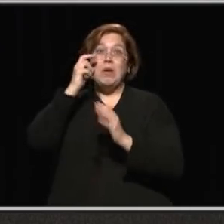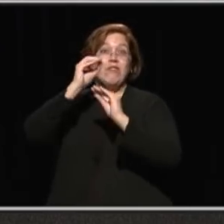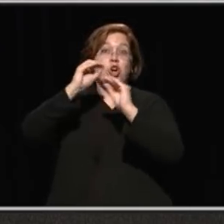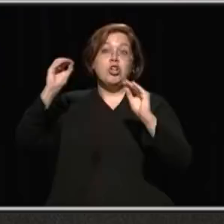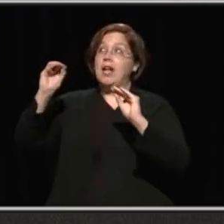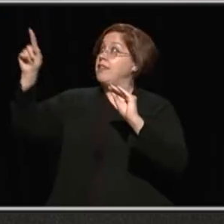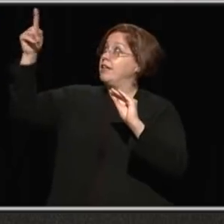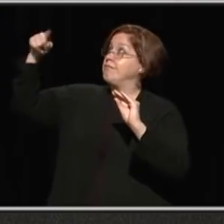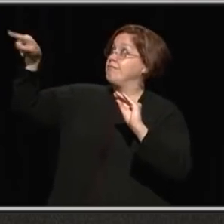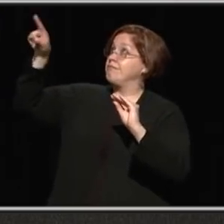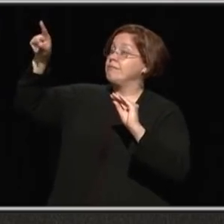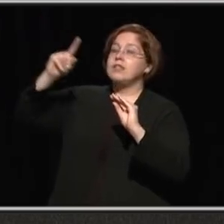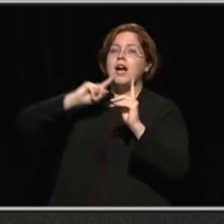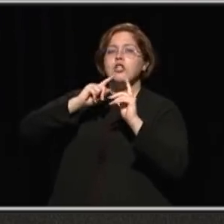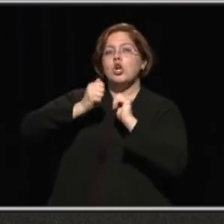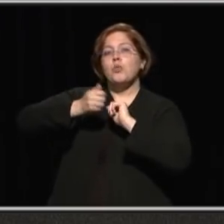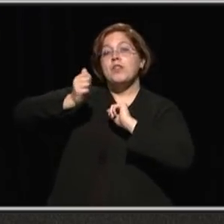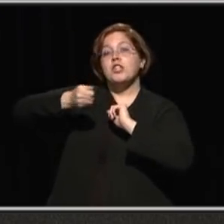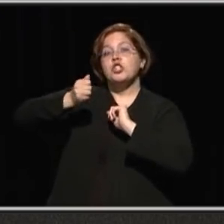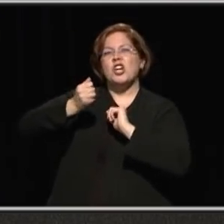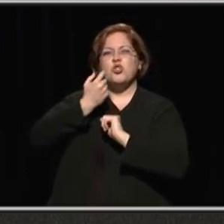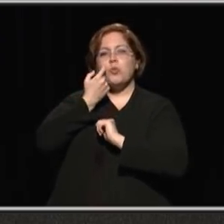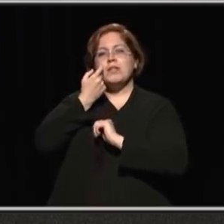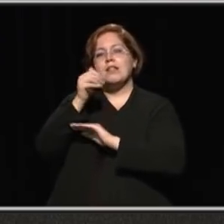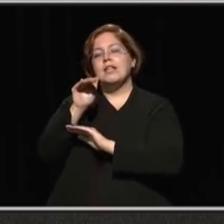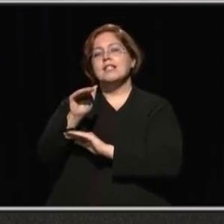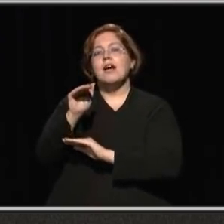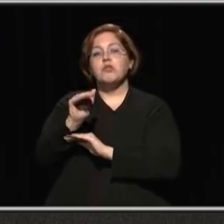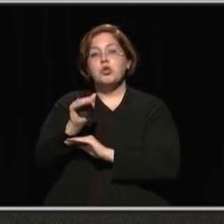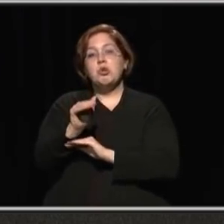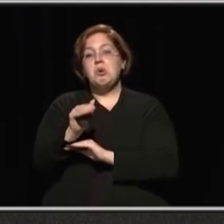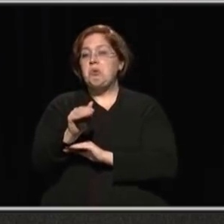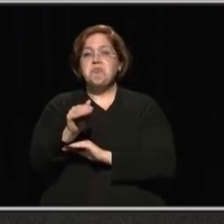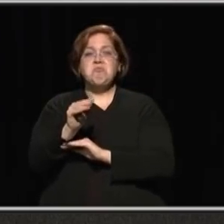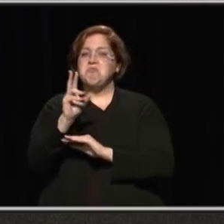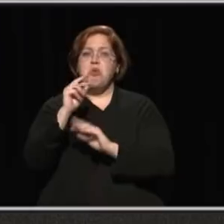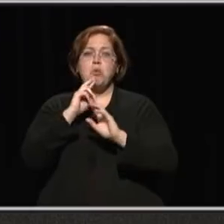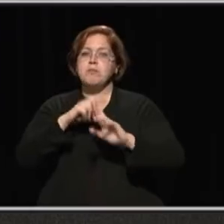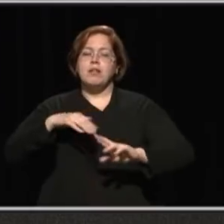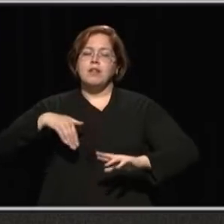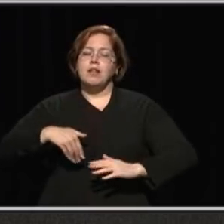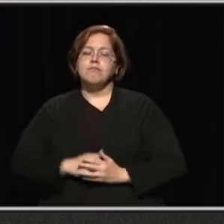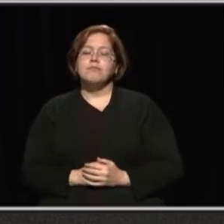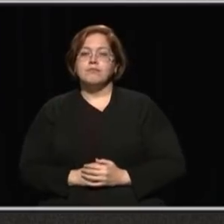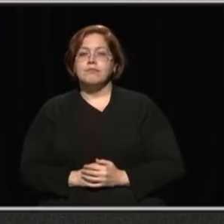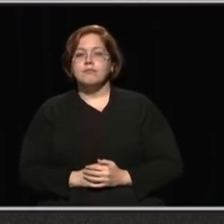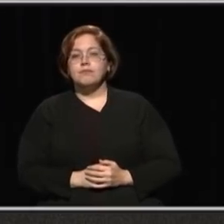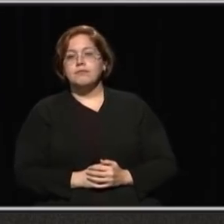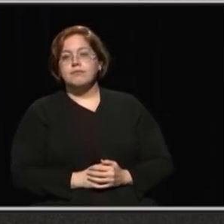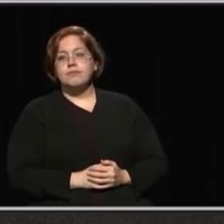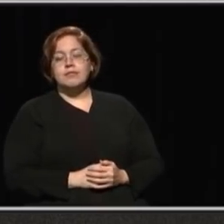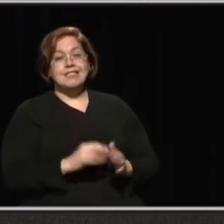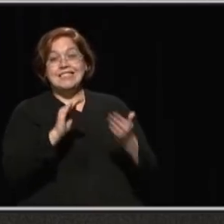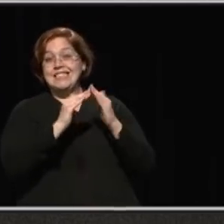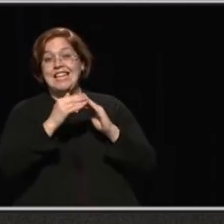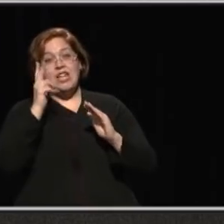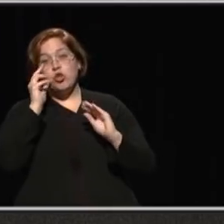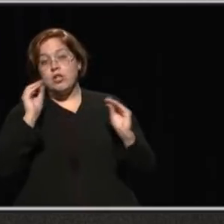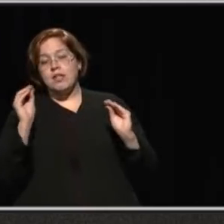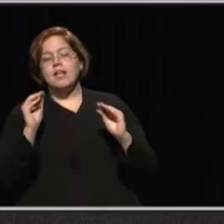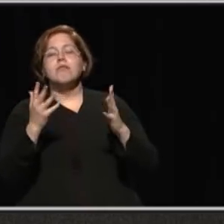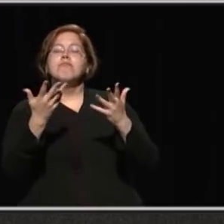back. I talked to the judge this afternoon, and he had not gotten a response yet. Yeah, and we haven't at the city either. And to be